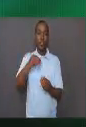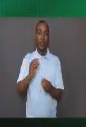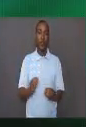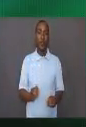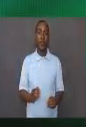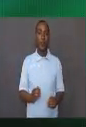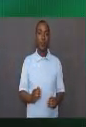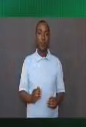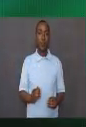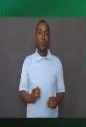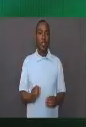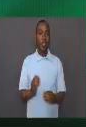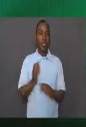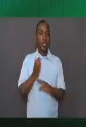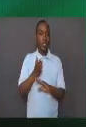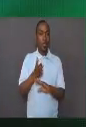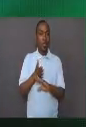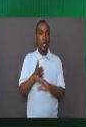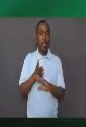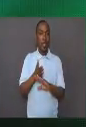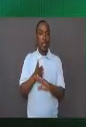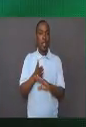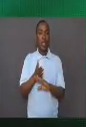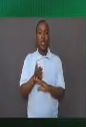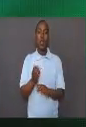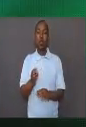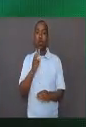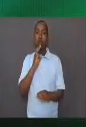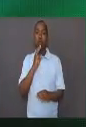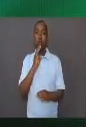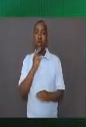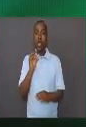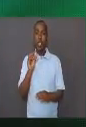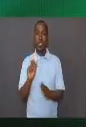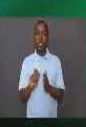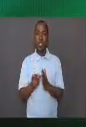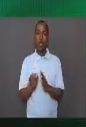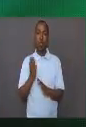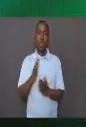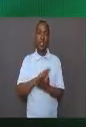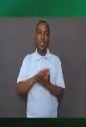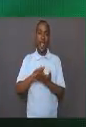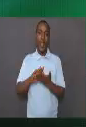wall. Rinse the slide with water after a minute.